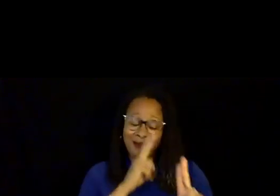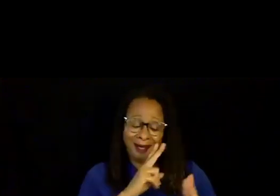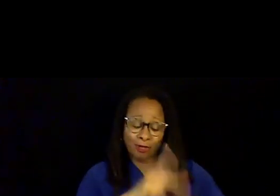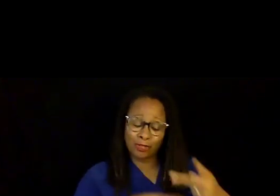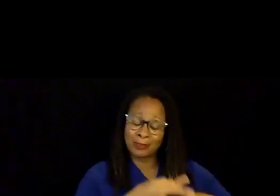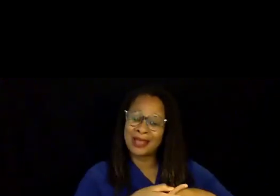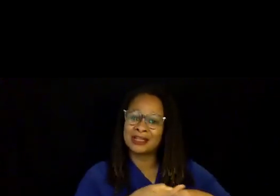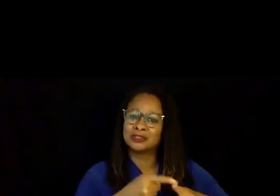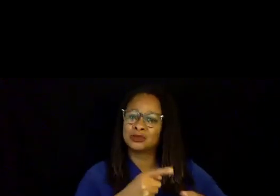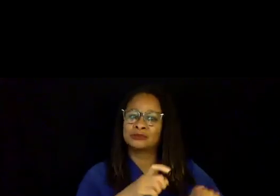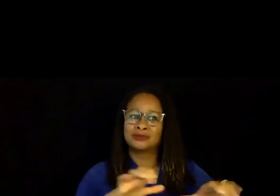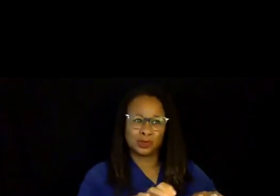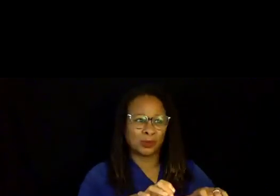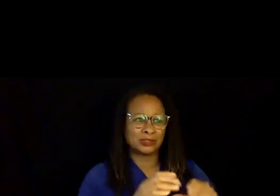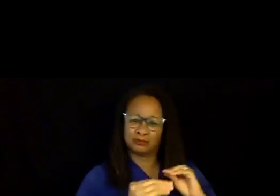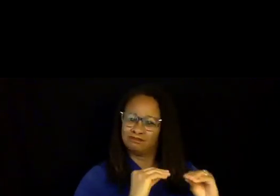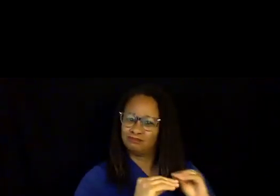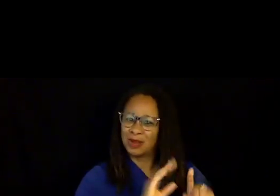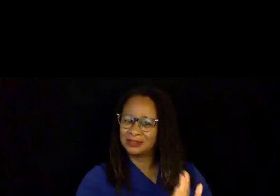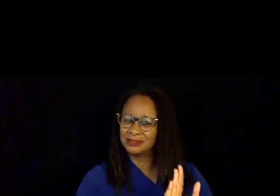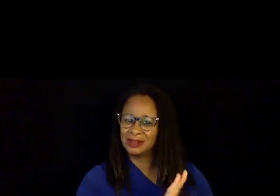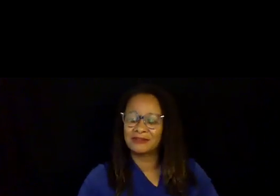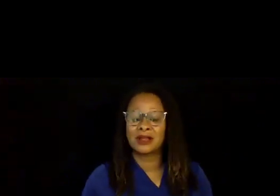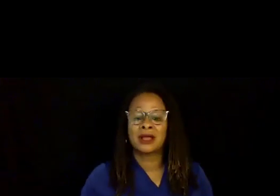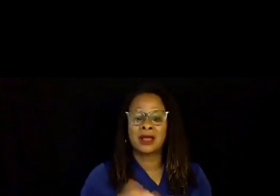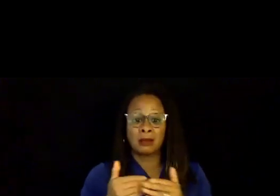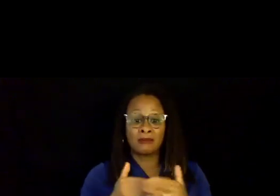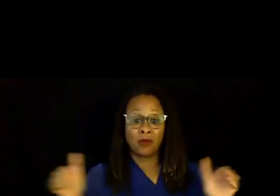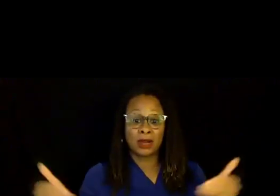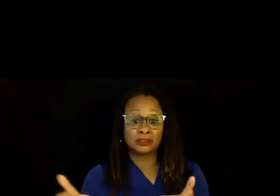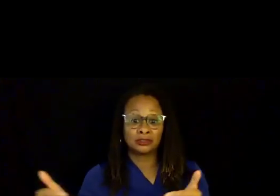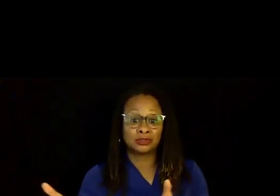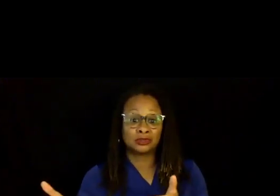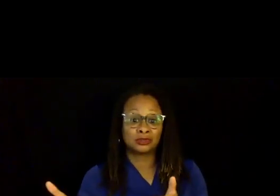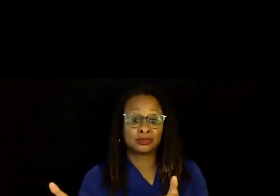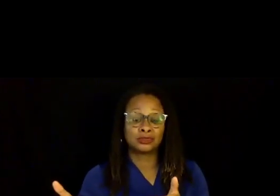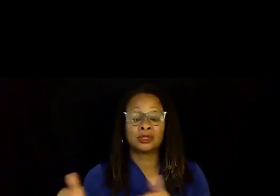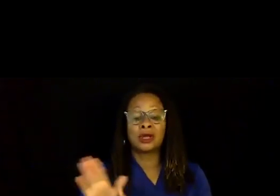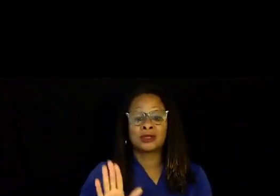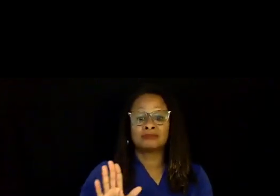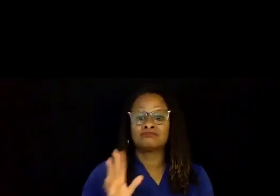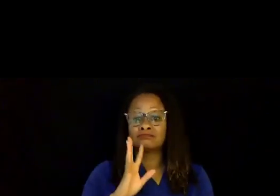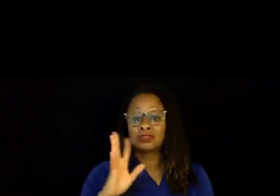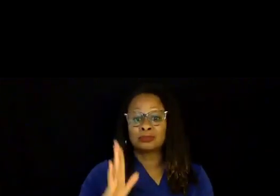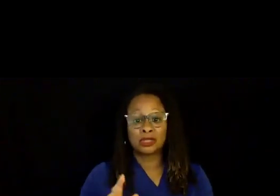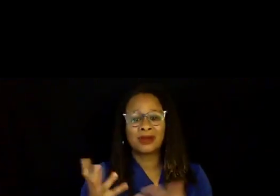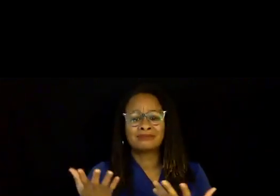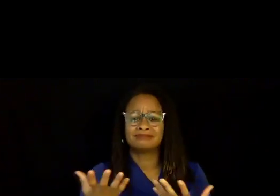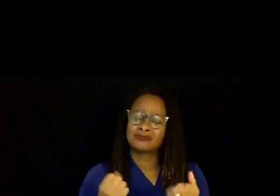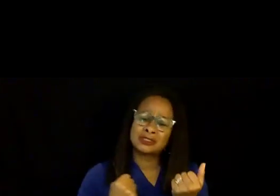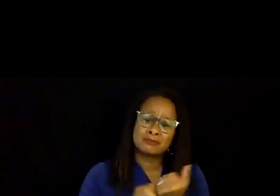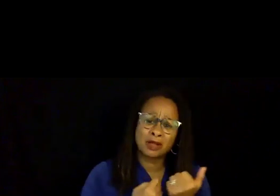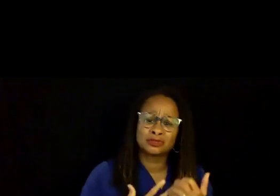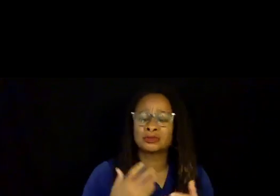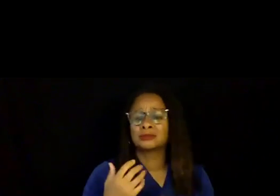correct itself. Before I introduce our speakers, I really want to thank all of the sponsors and supporters that make